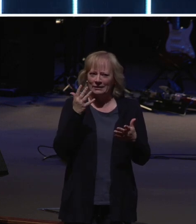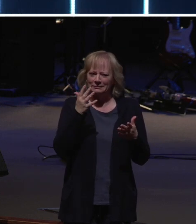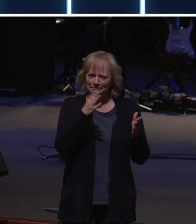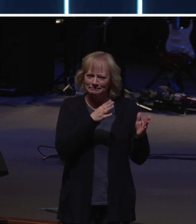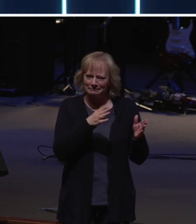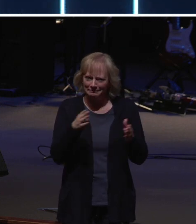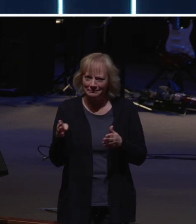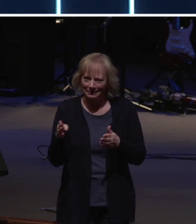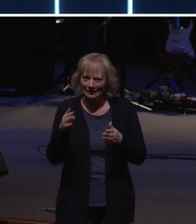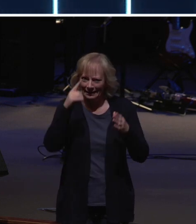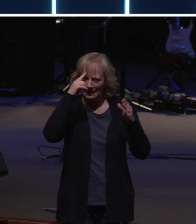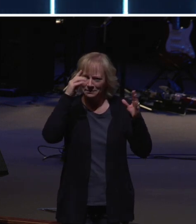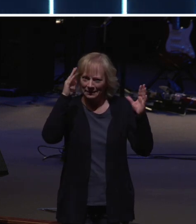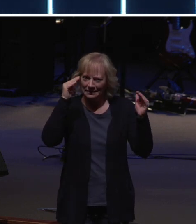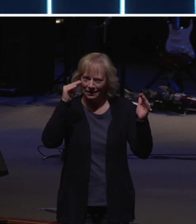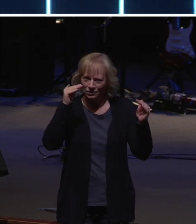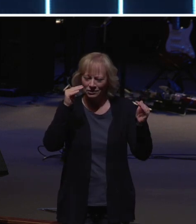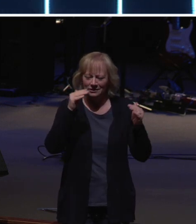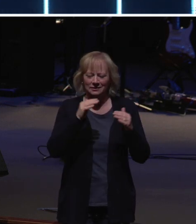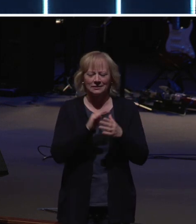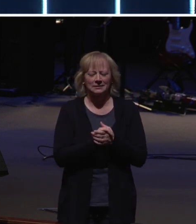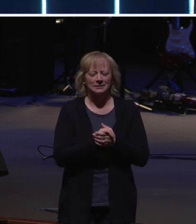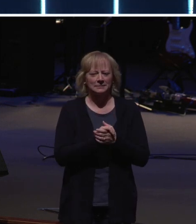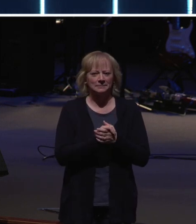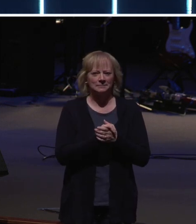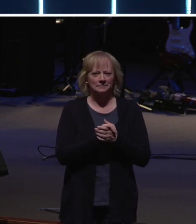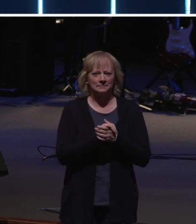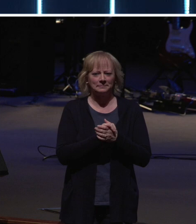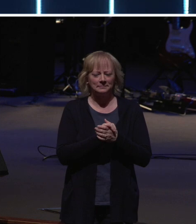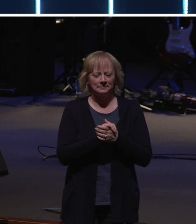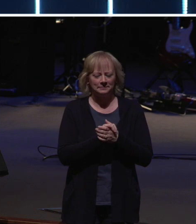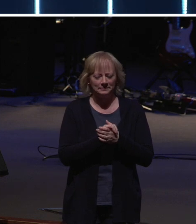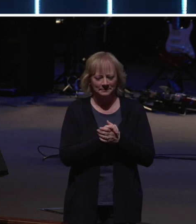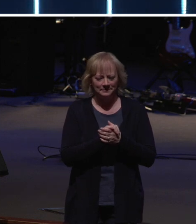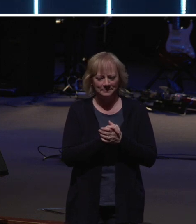expectations and some formality into relationships.